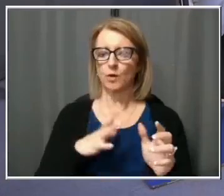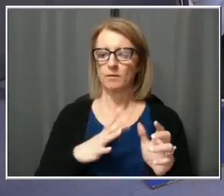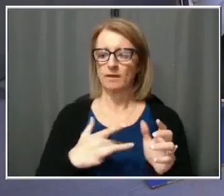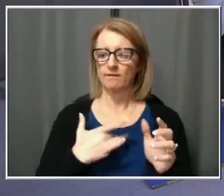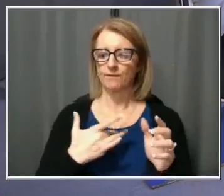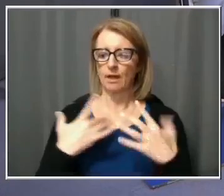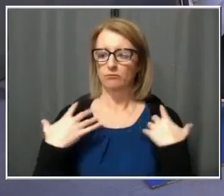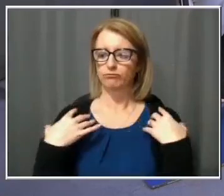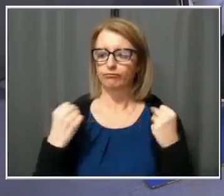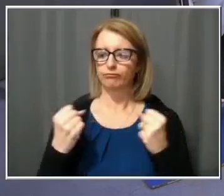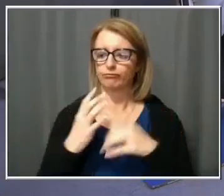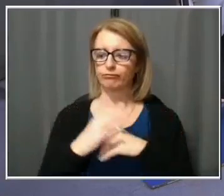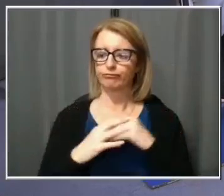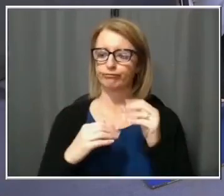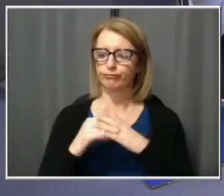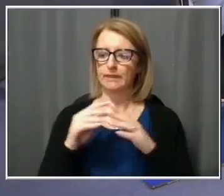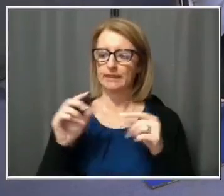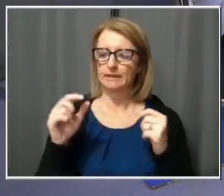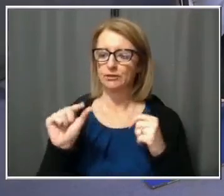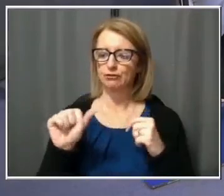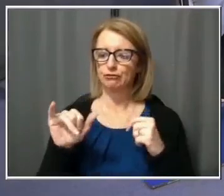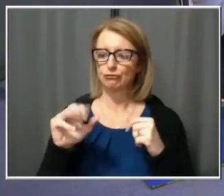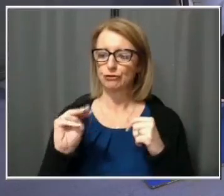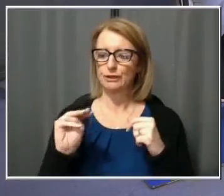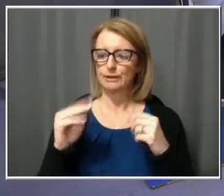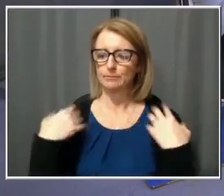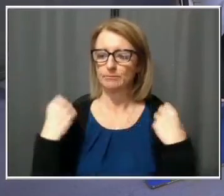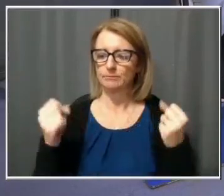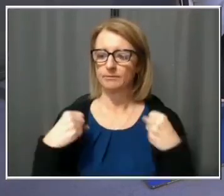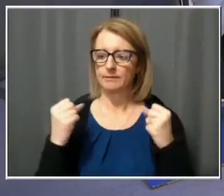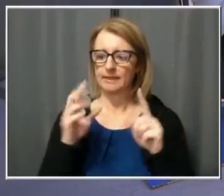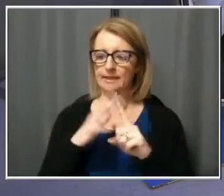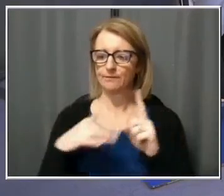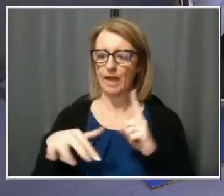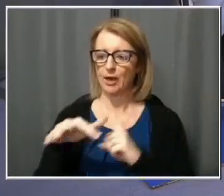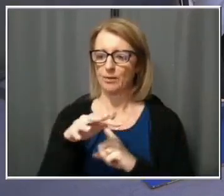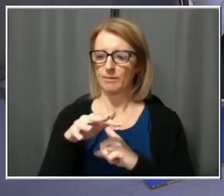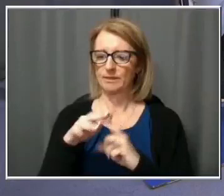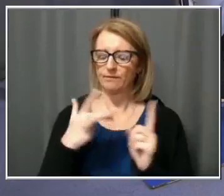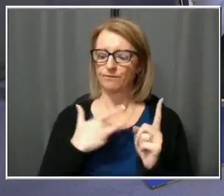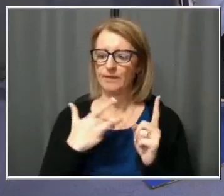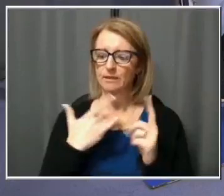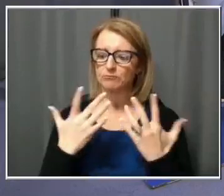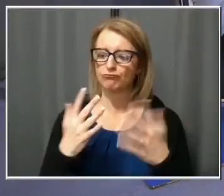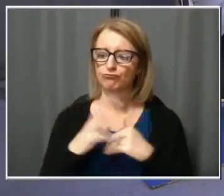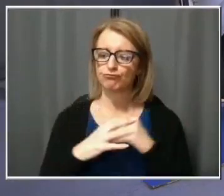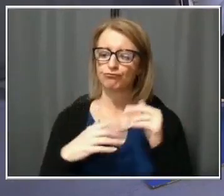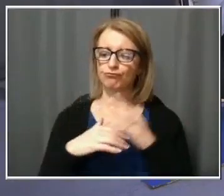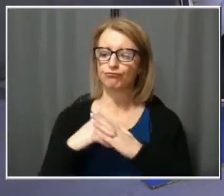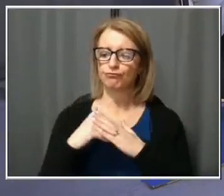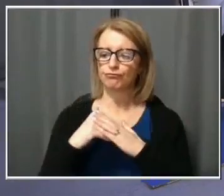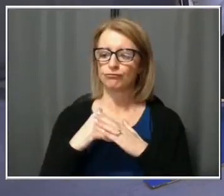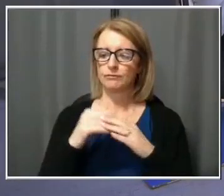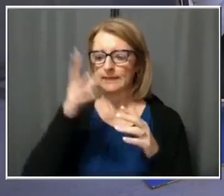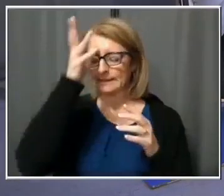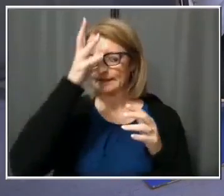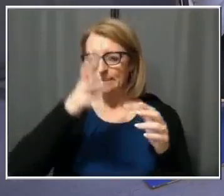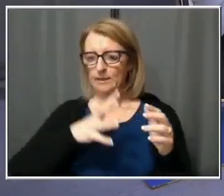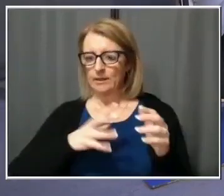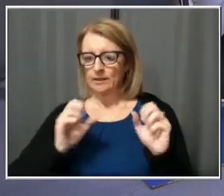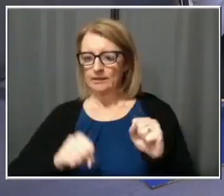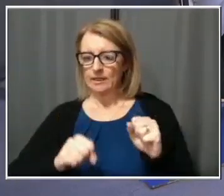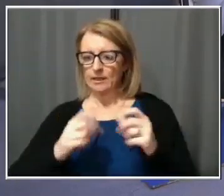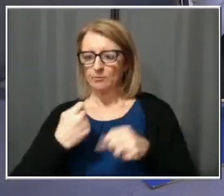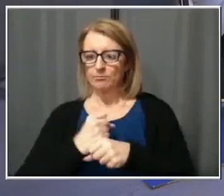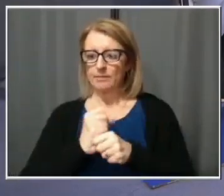comfortable in a gym environment. I mean, there's big gyms created for women so that they feel comfortable, but as a man, what can I do to make gyms feel like